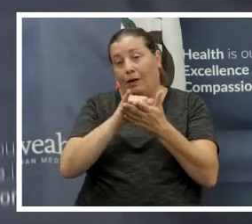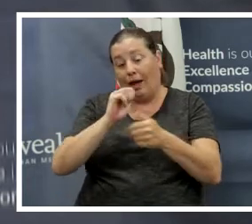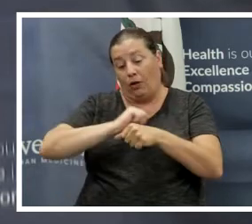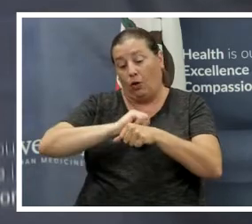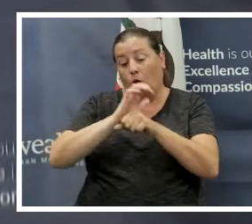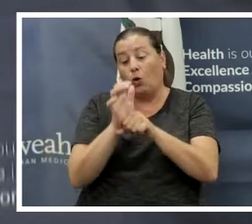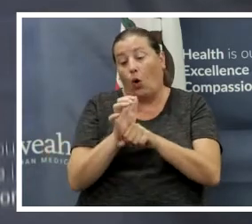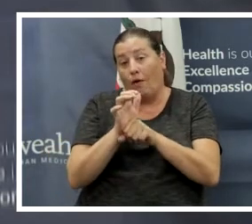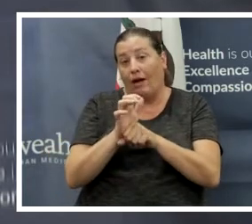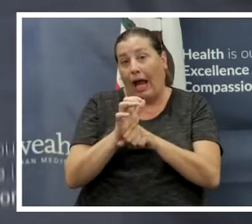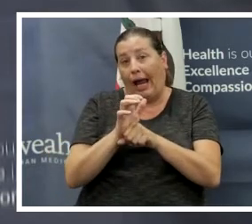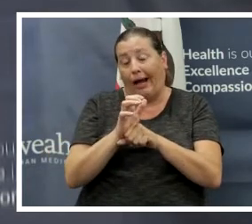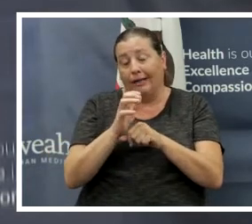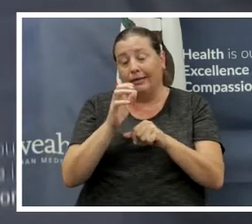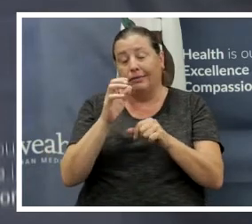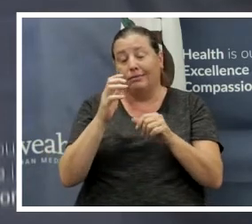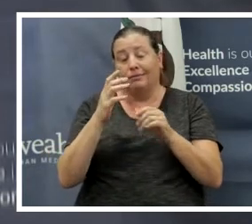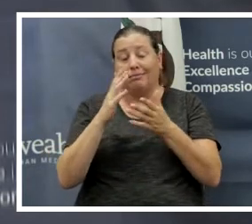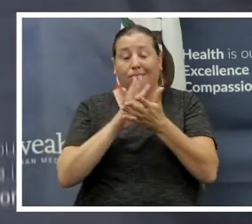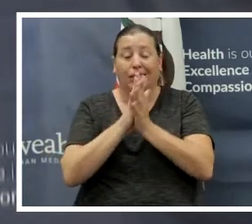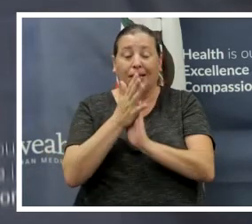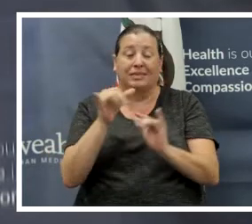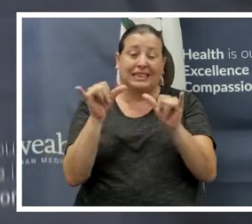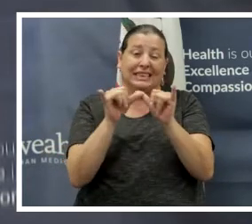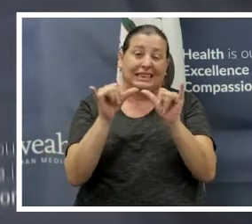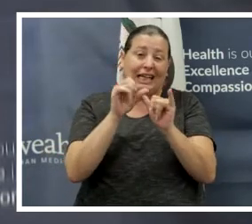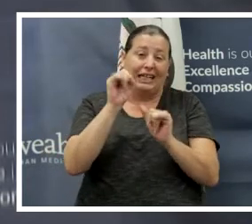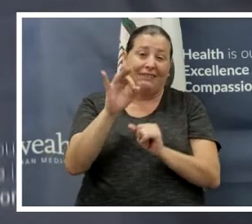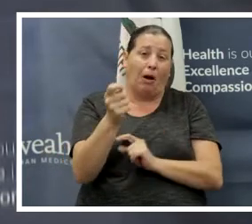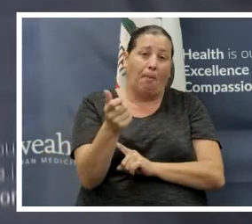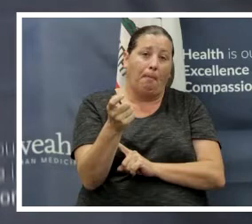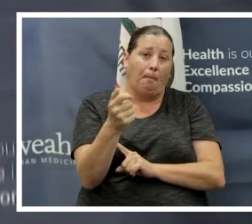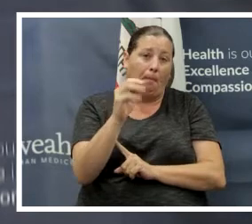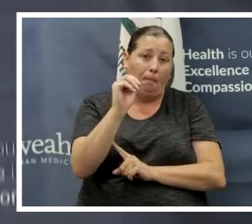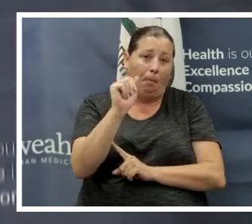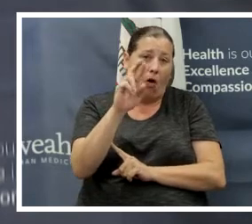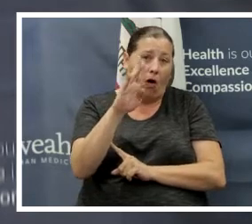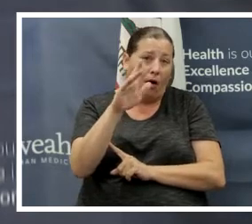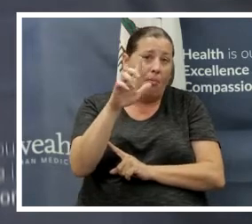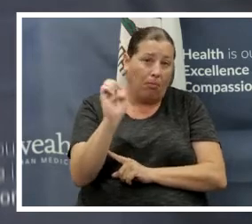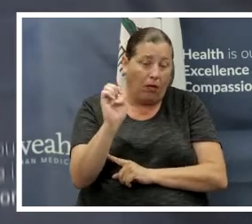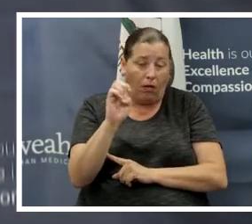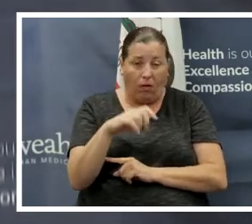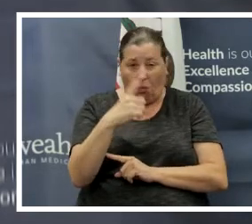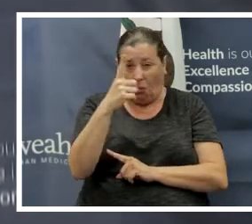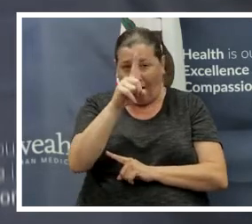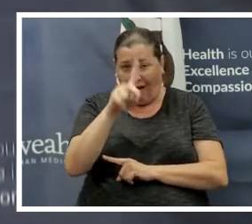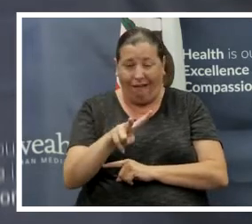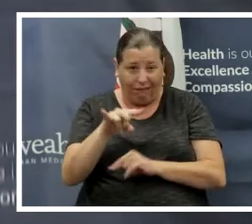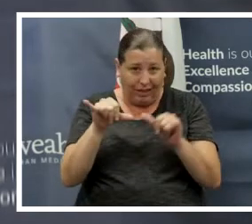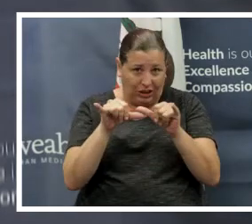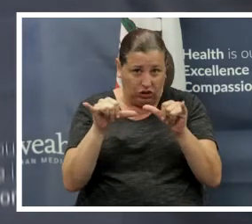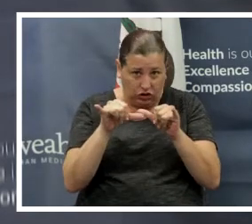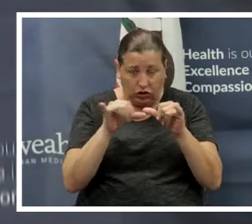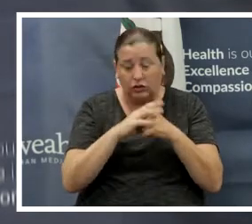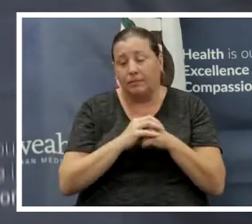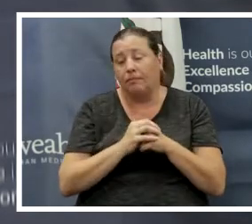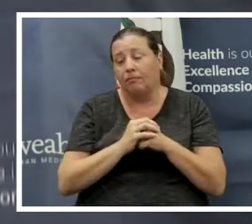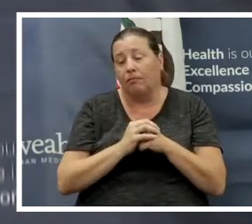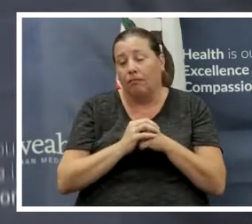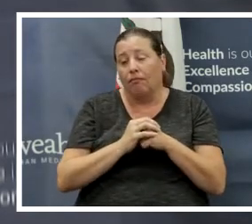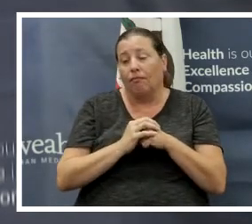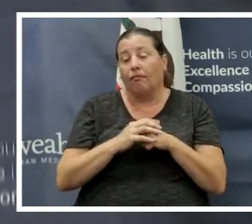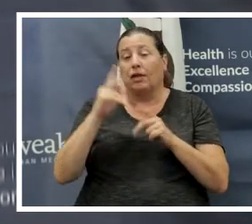size of a marble, a standard marble, 1/2 inch. Everyone knows that size. Now, people will tell you that the